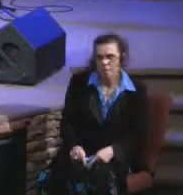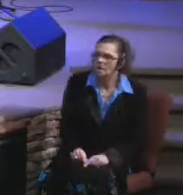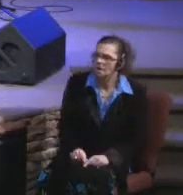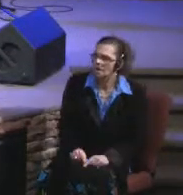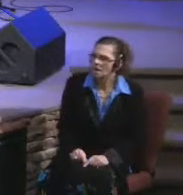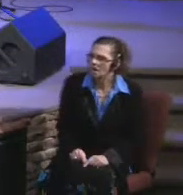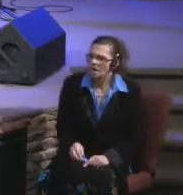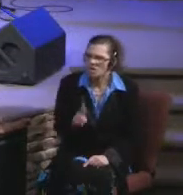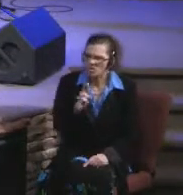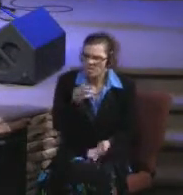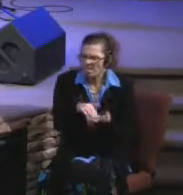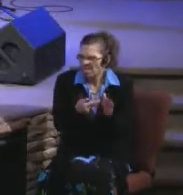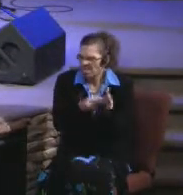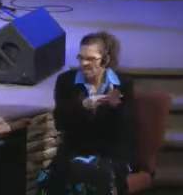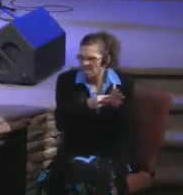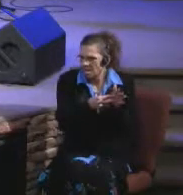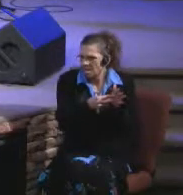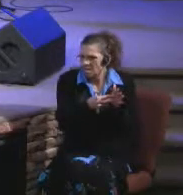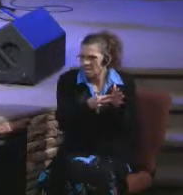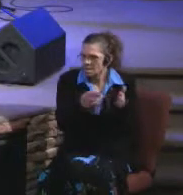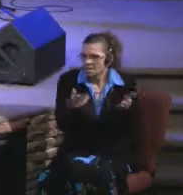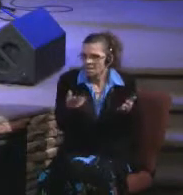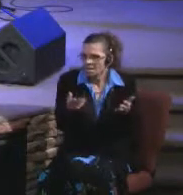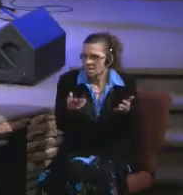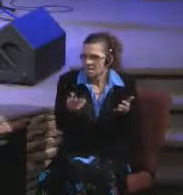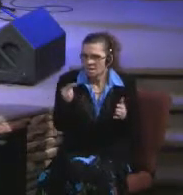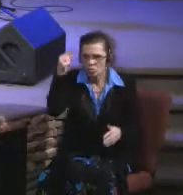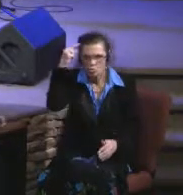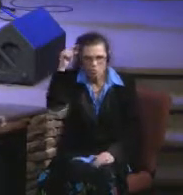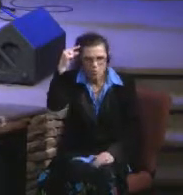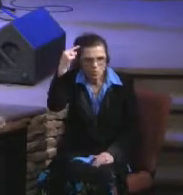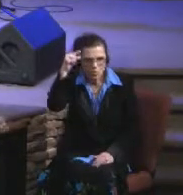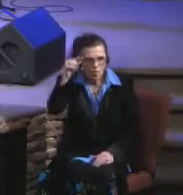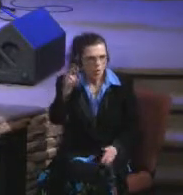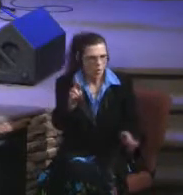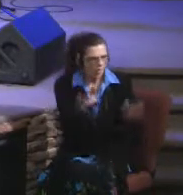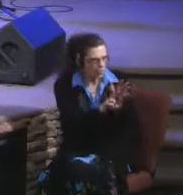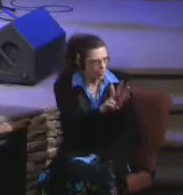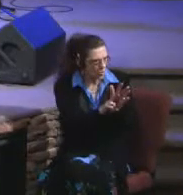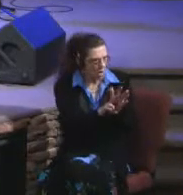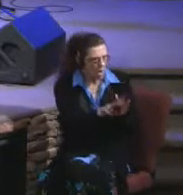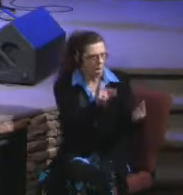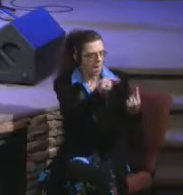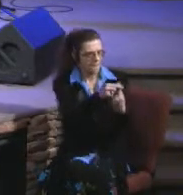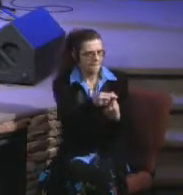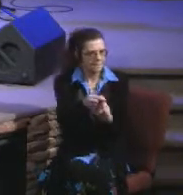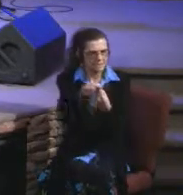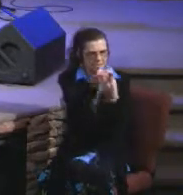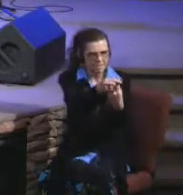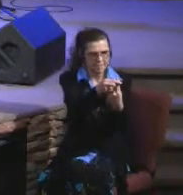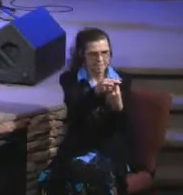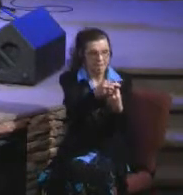And really all that means is it was governed or ruled specifically by God.